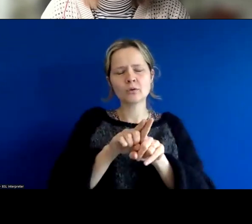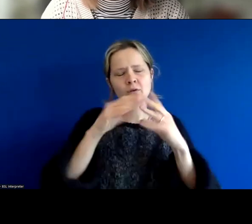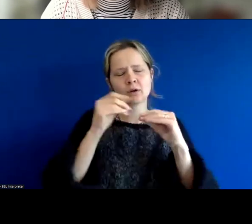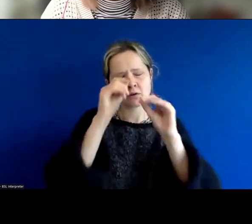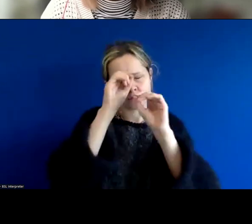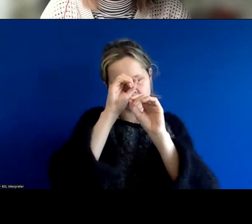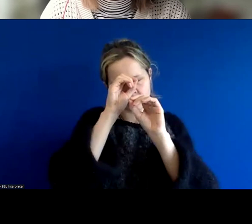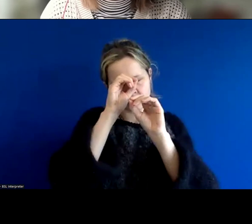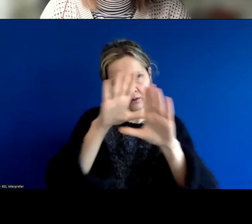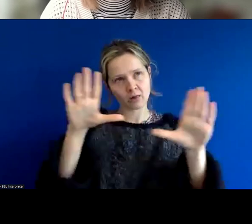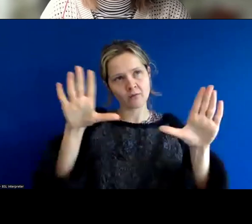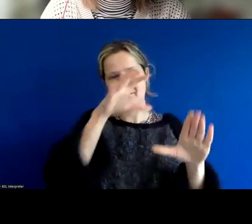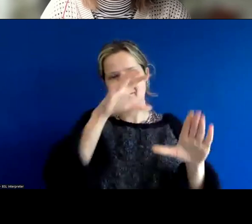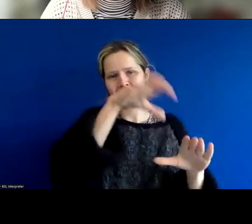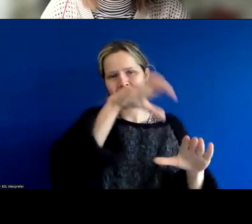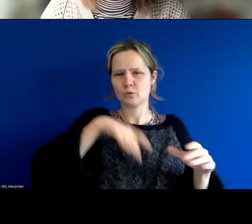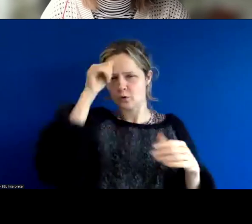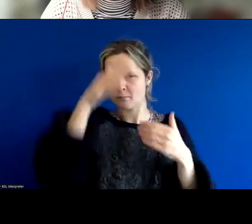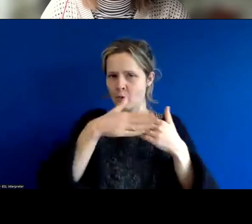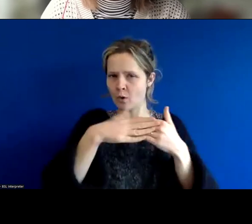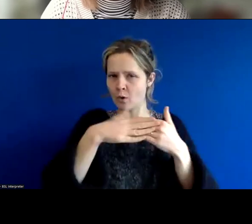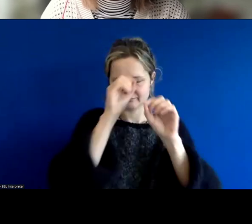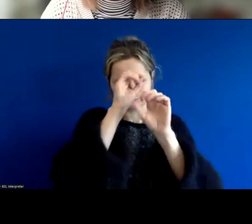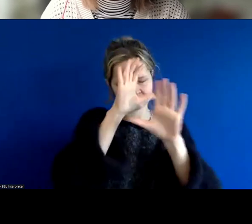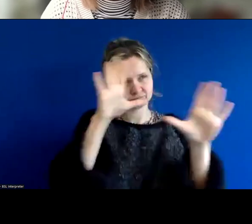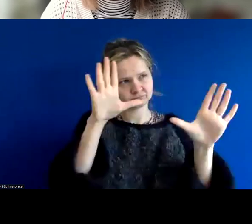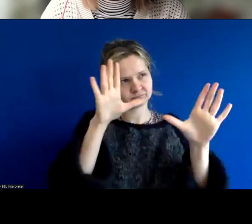I hope everyone else has found it just as beneficial.